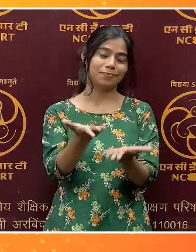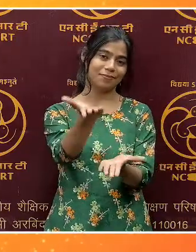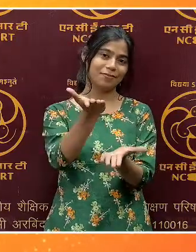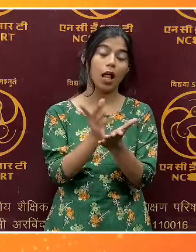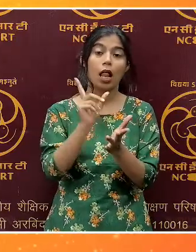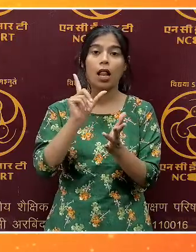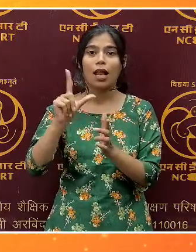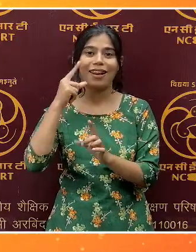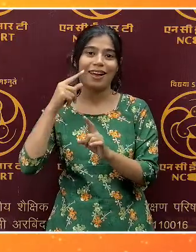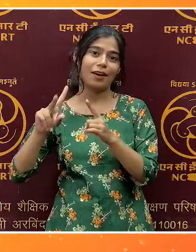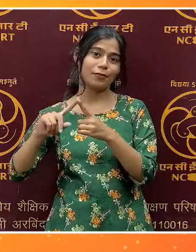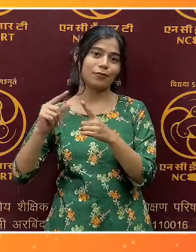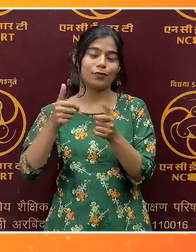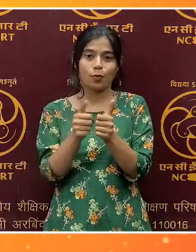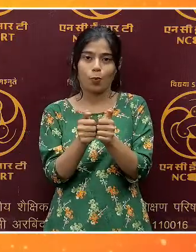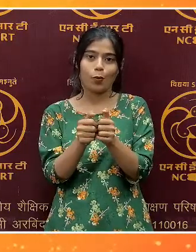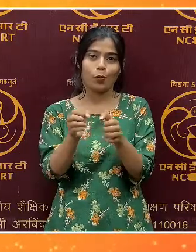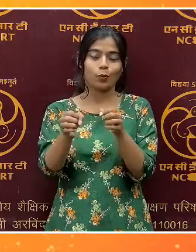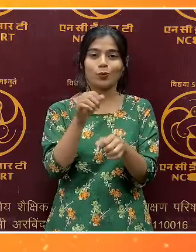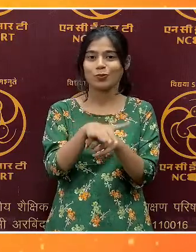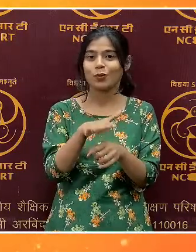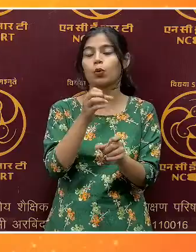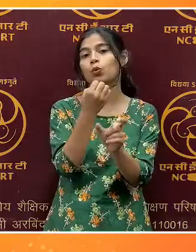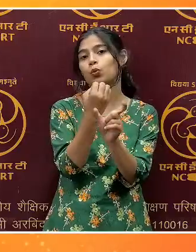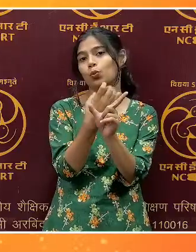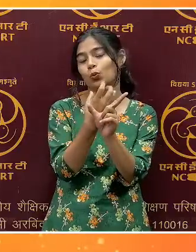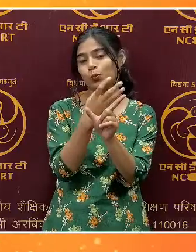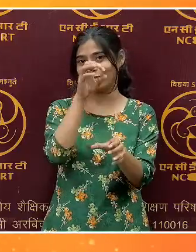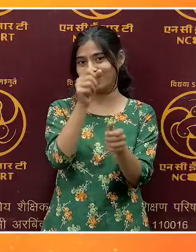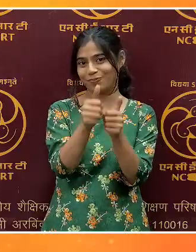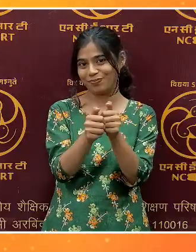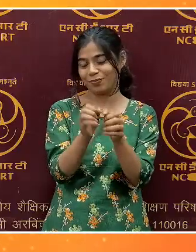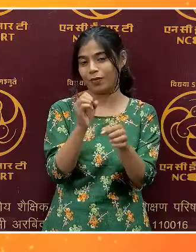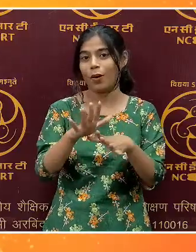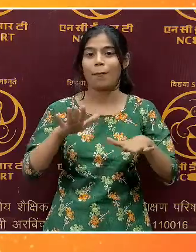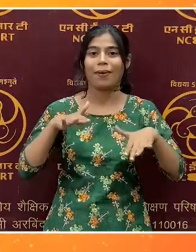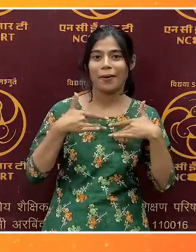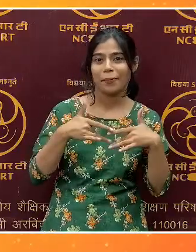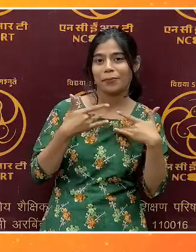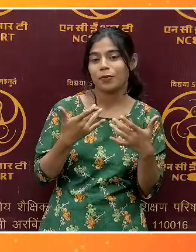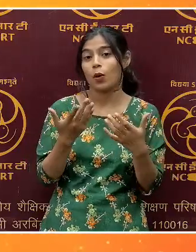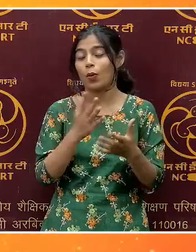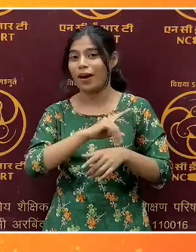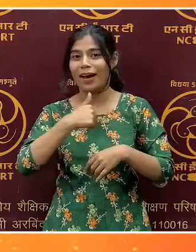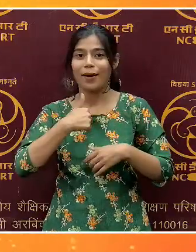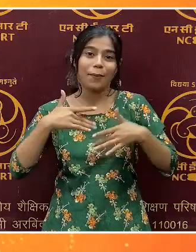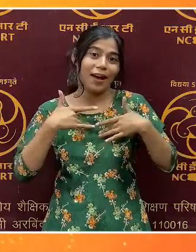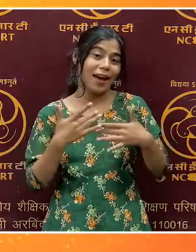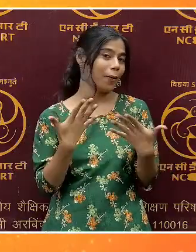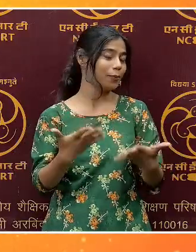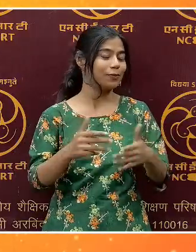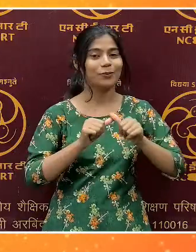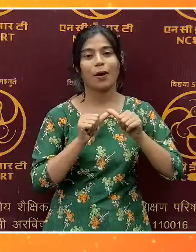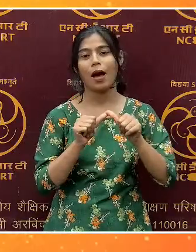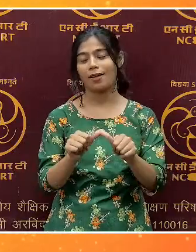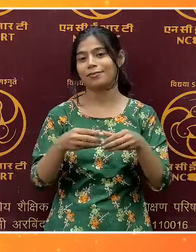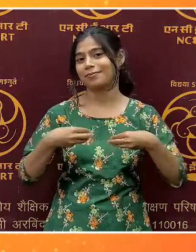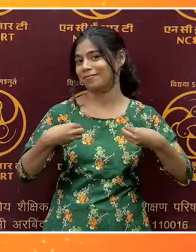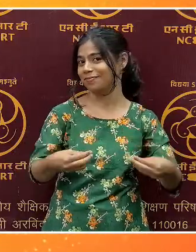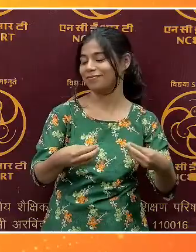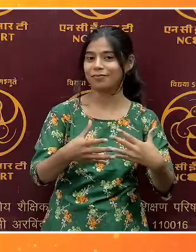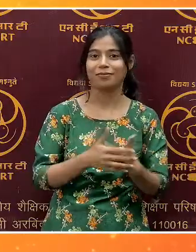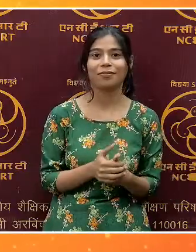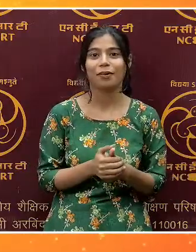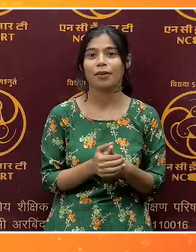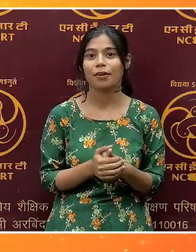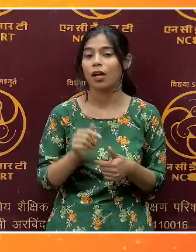box of our YouTube channel. Our experts will be more than happy to give answers to all your queries. So dear viewers,